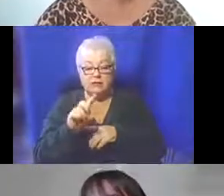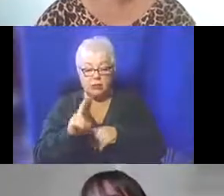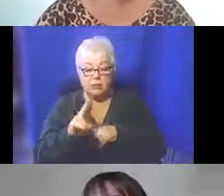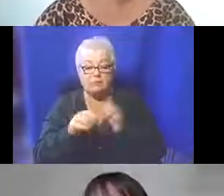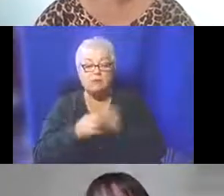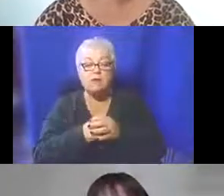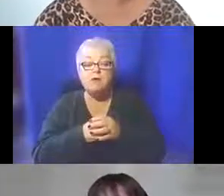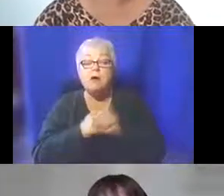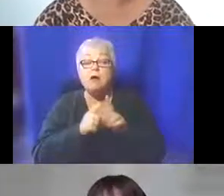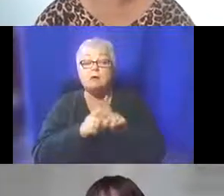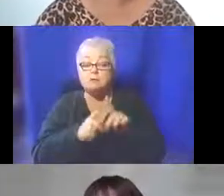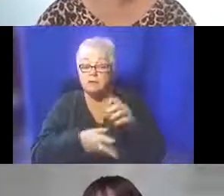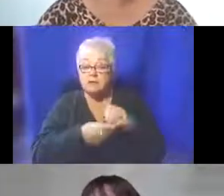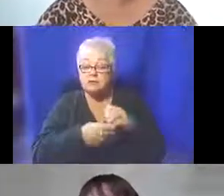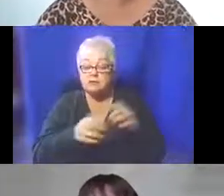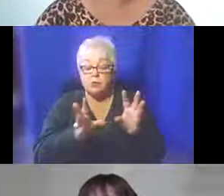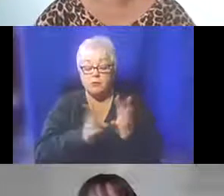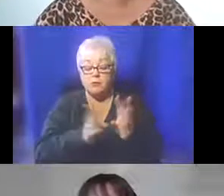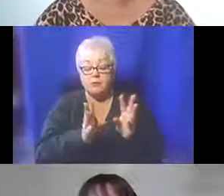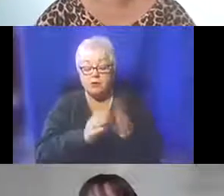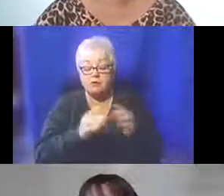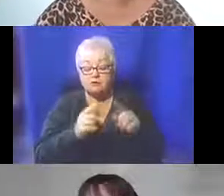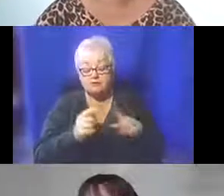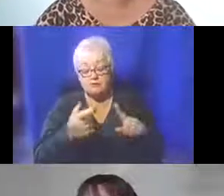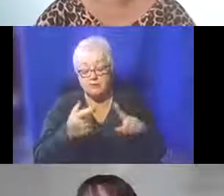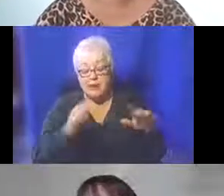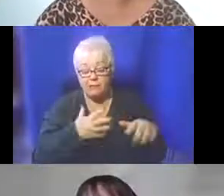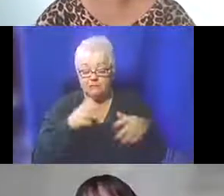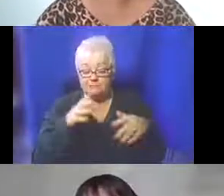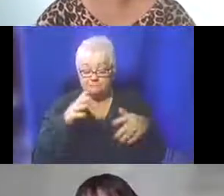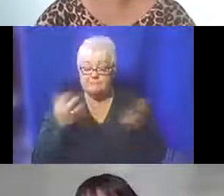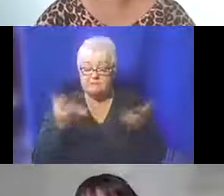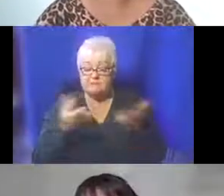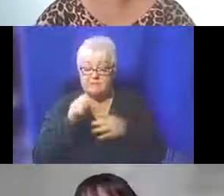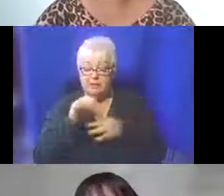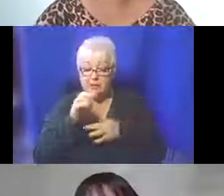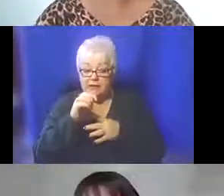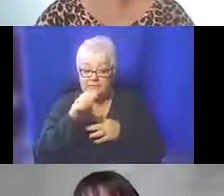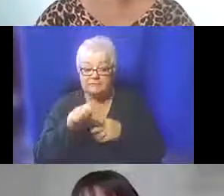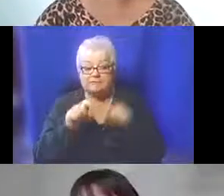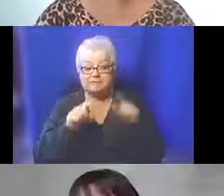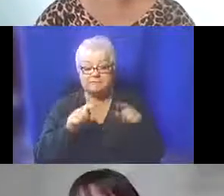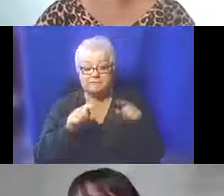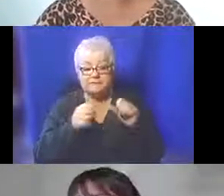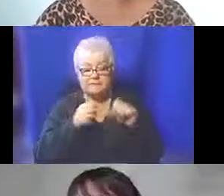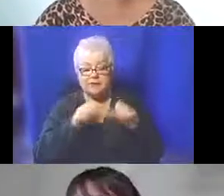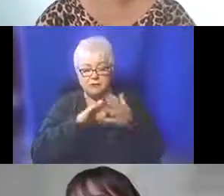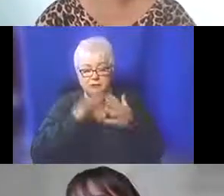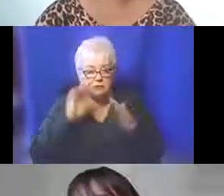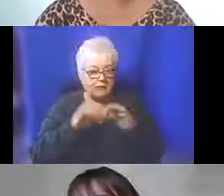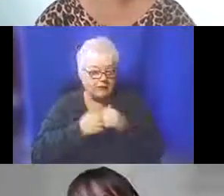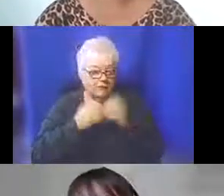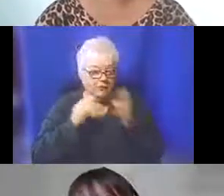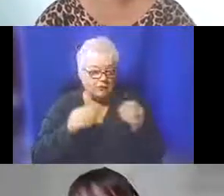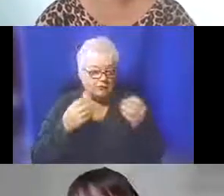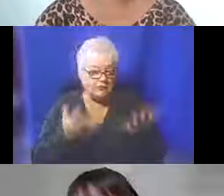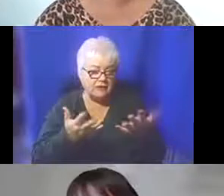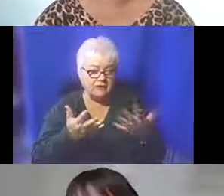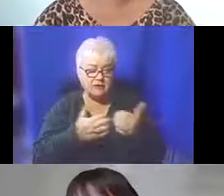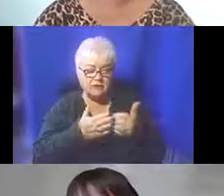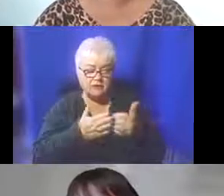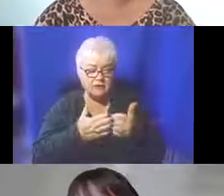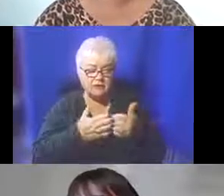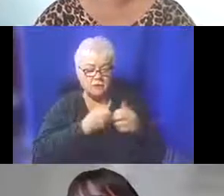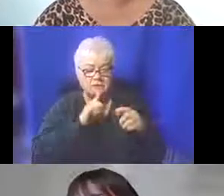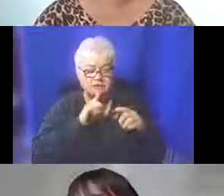And we also have additional webinars from our series on our website, and we really encourage folks to continue learning how to provide culturally